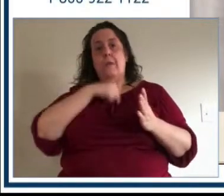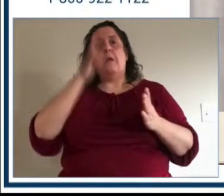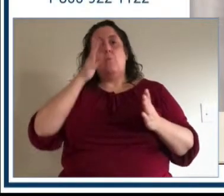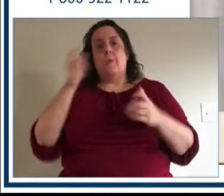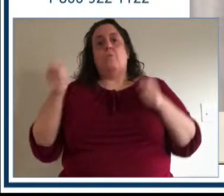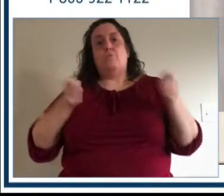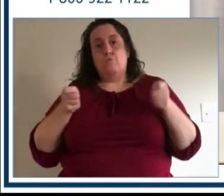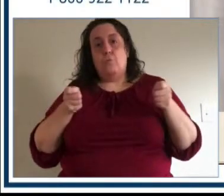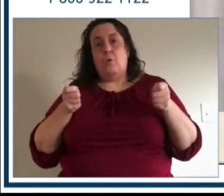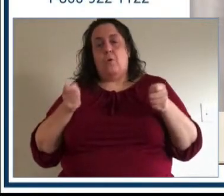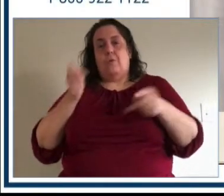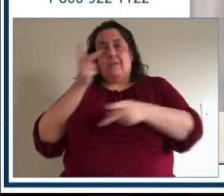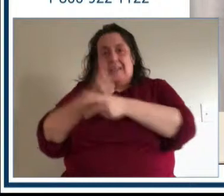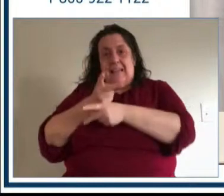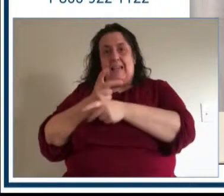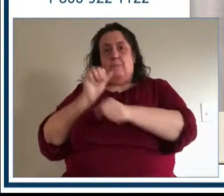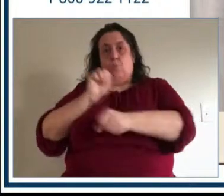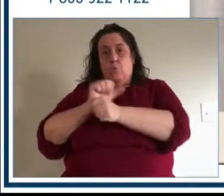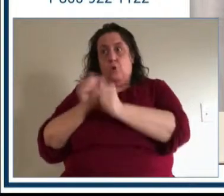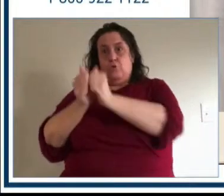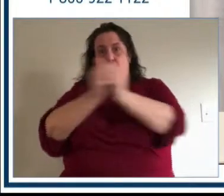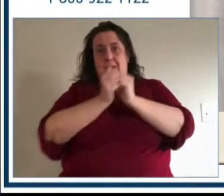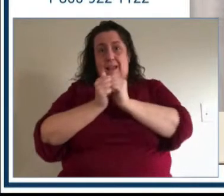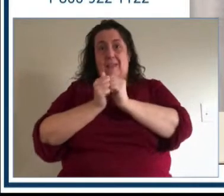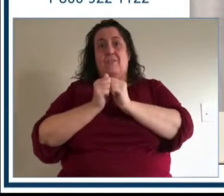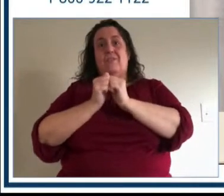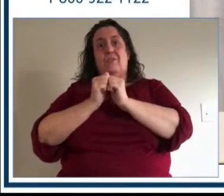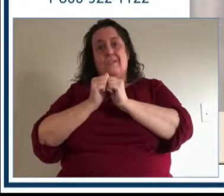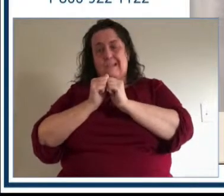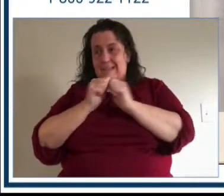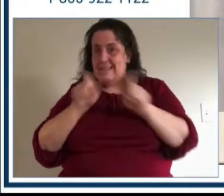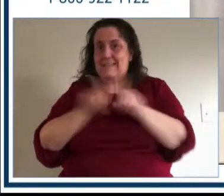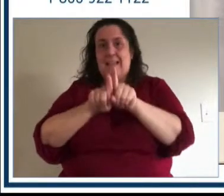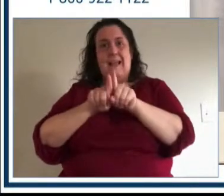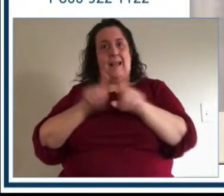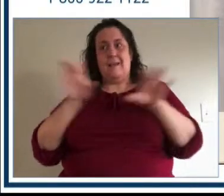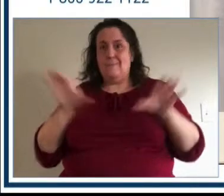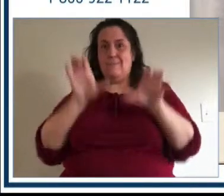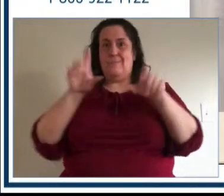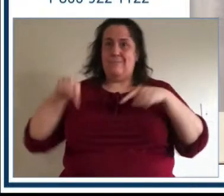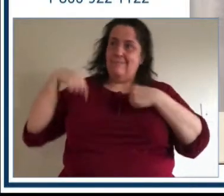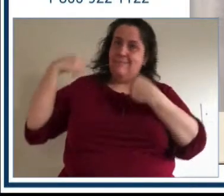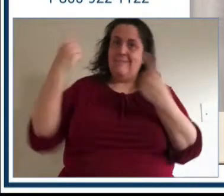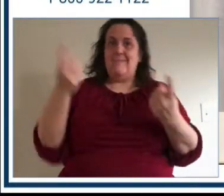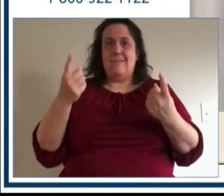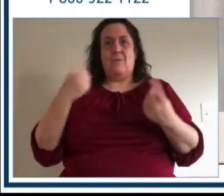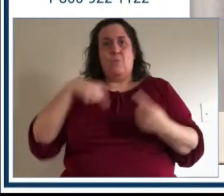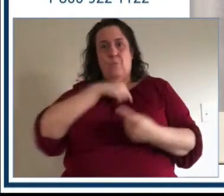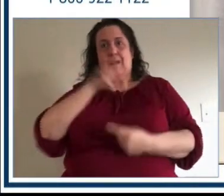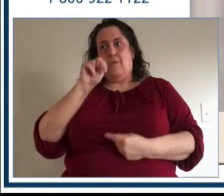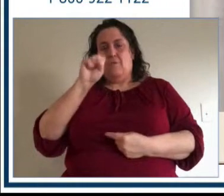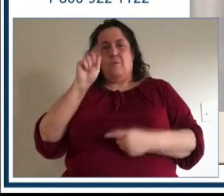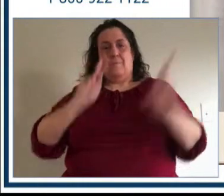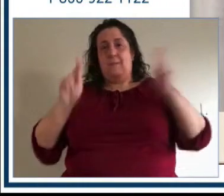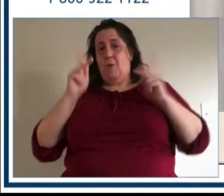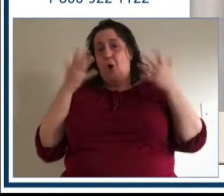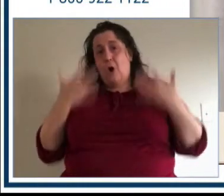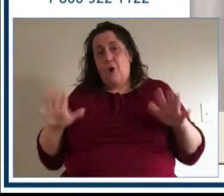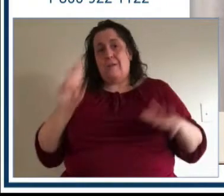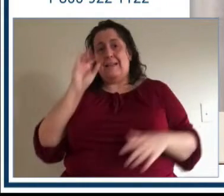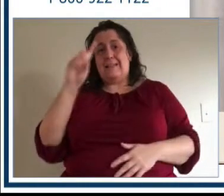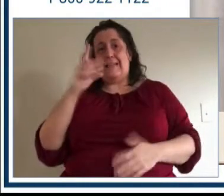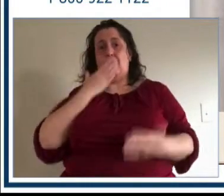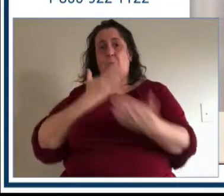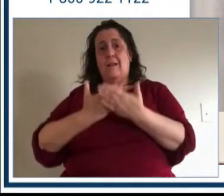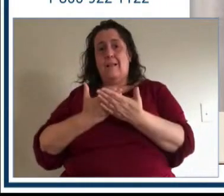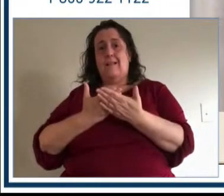working together and doing what Nova Scotians have done so well throughout the entire pandemic. So get your